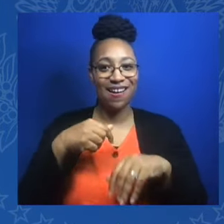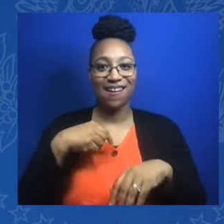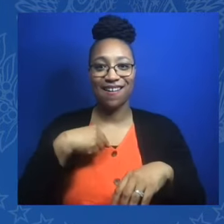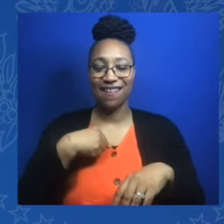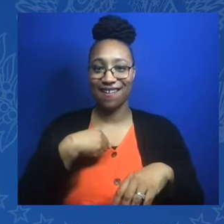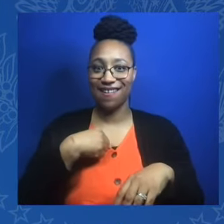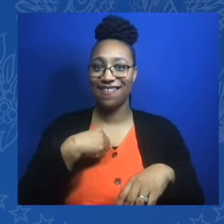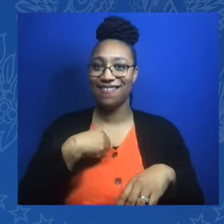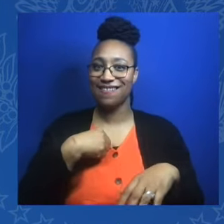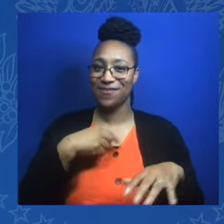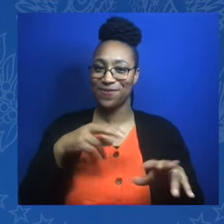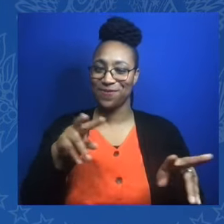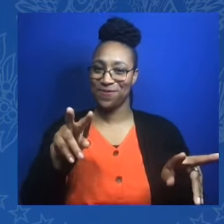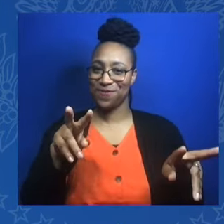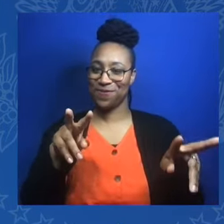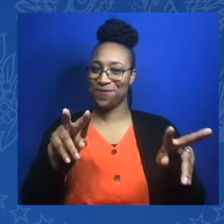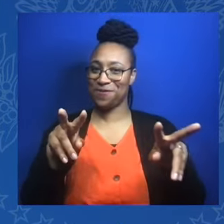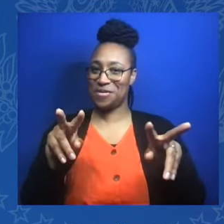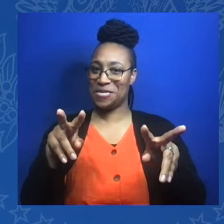didn't announce